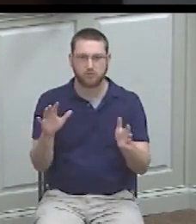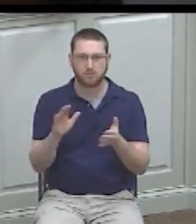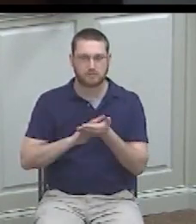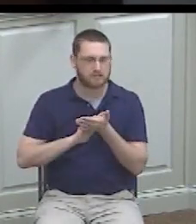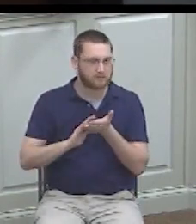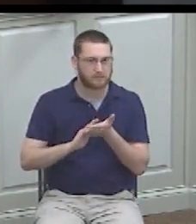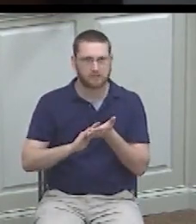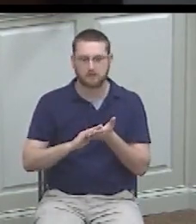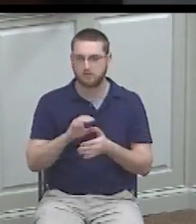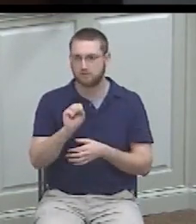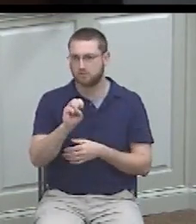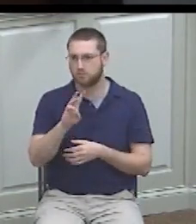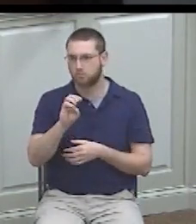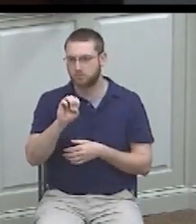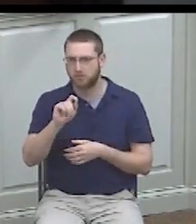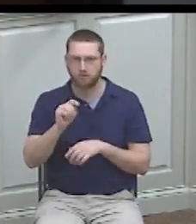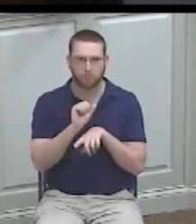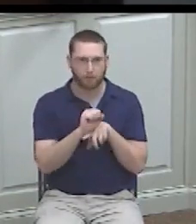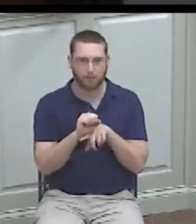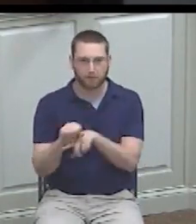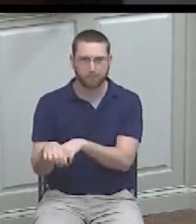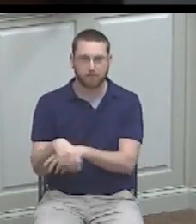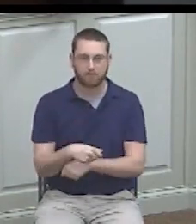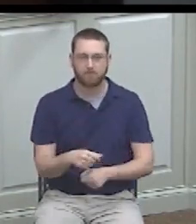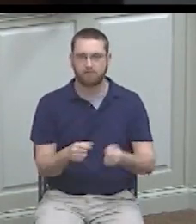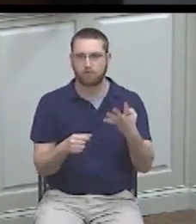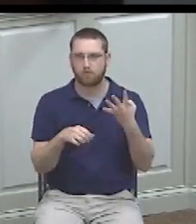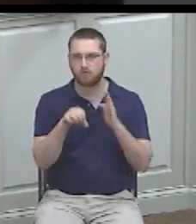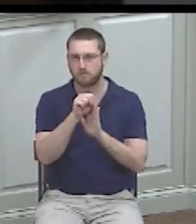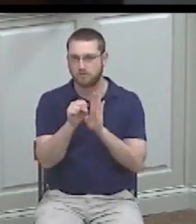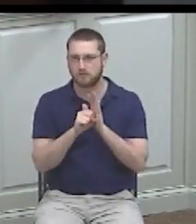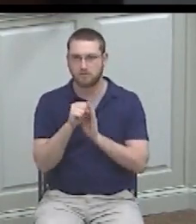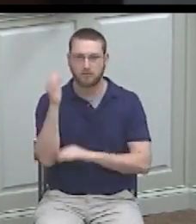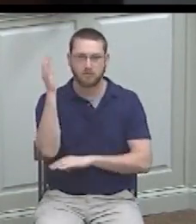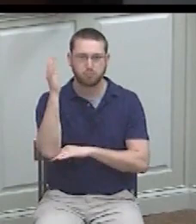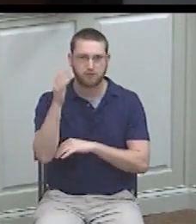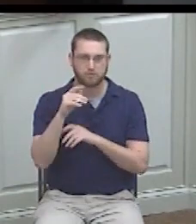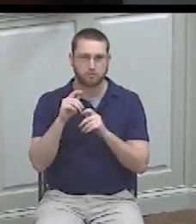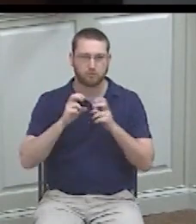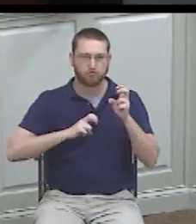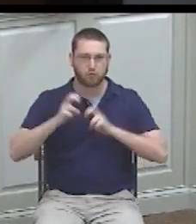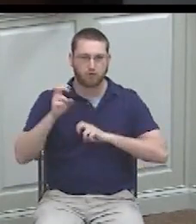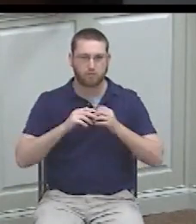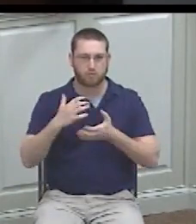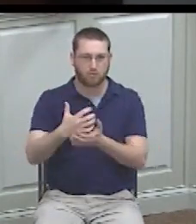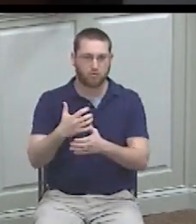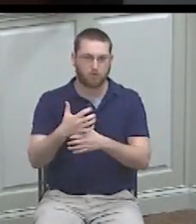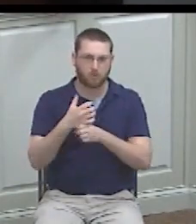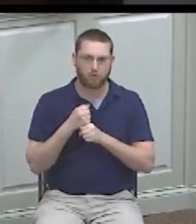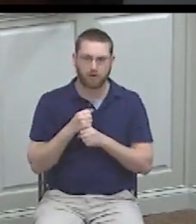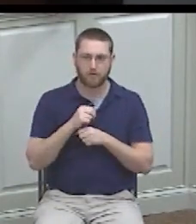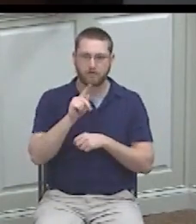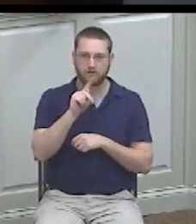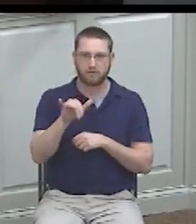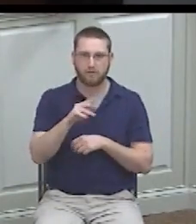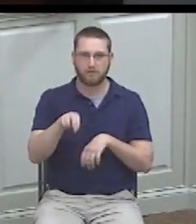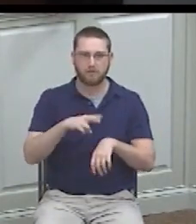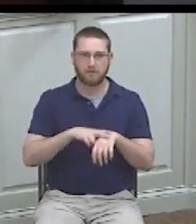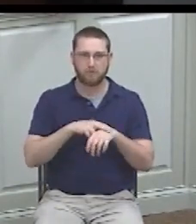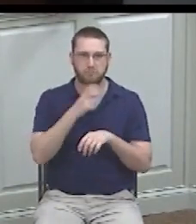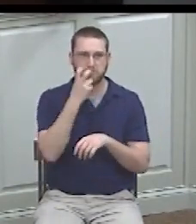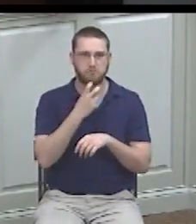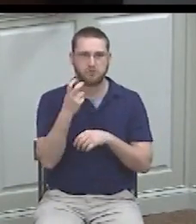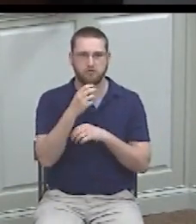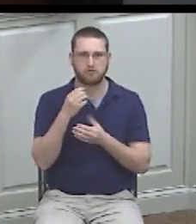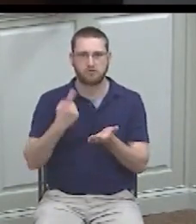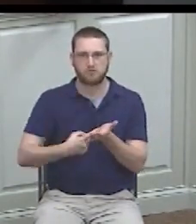sweep of the four state speech tournaments with the win at the Kentucky District of the National Speech and Debate